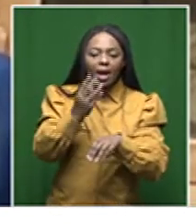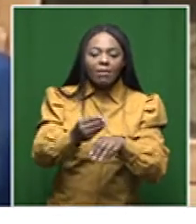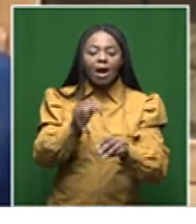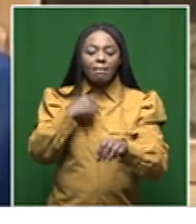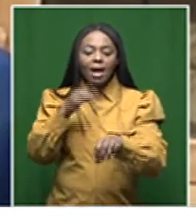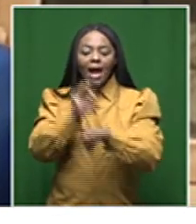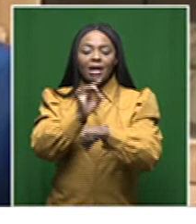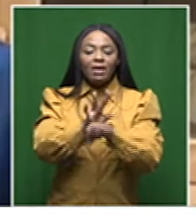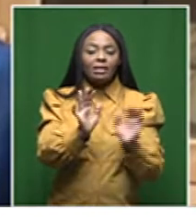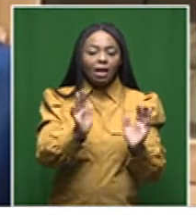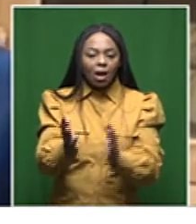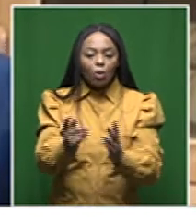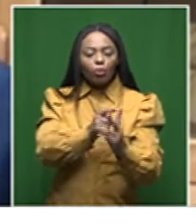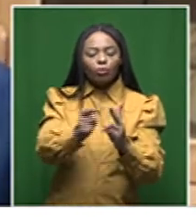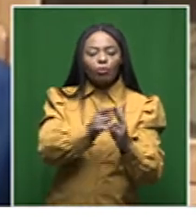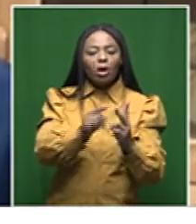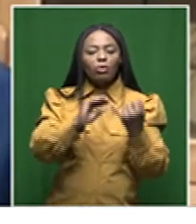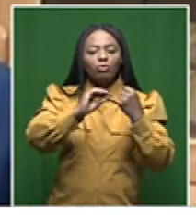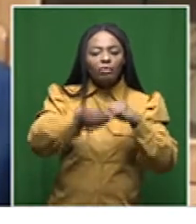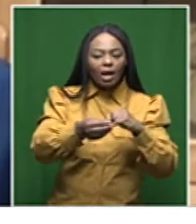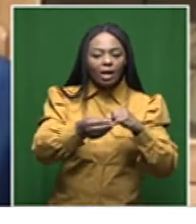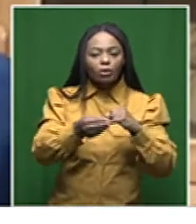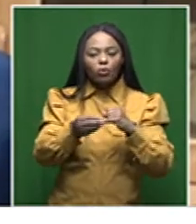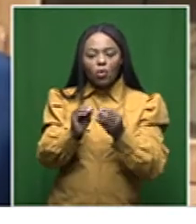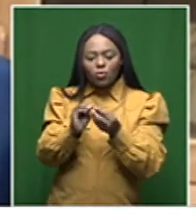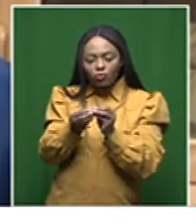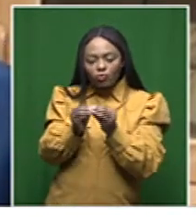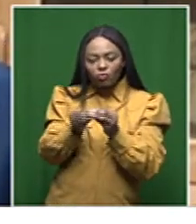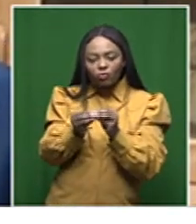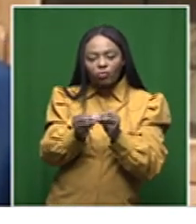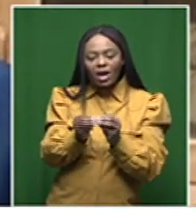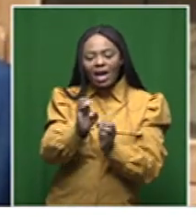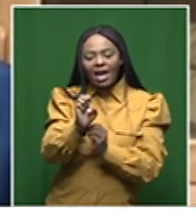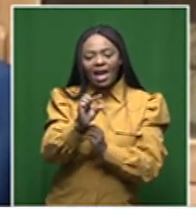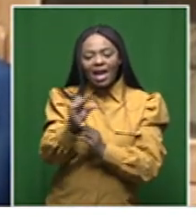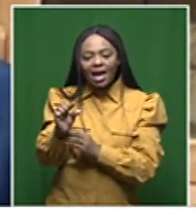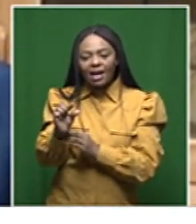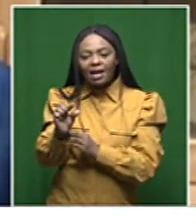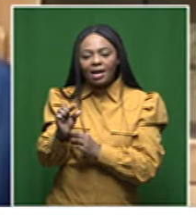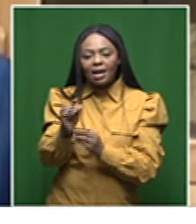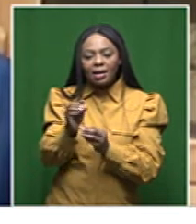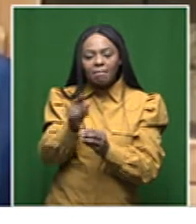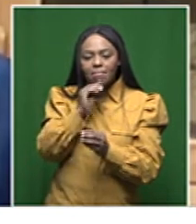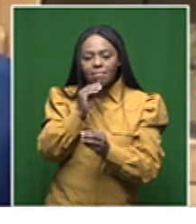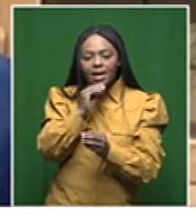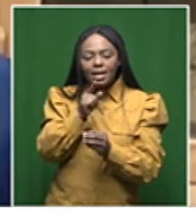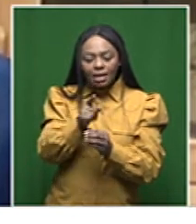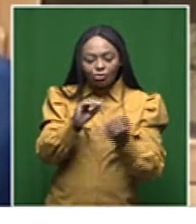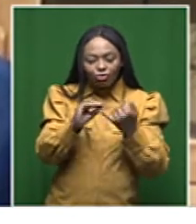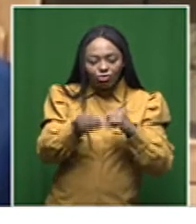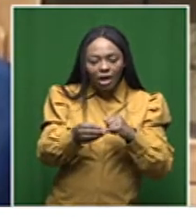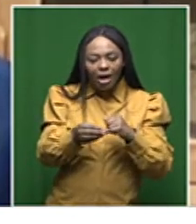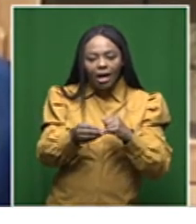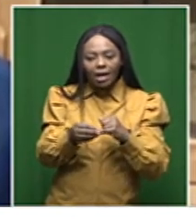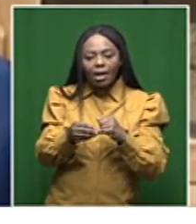try some sort of stimulating the eggs and try a timed intercourse at home? And this can be at